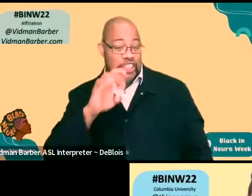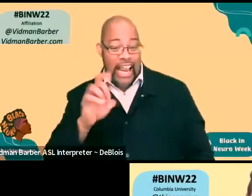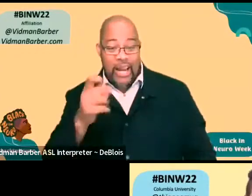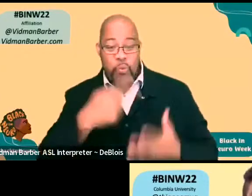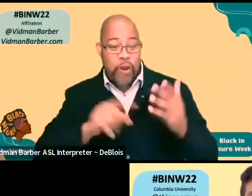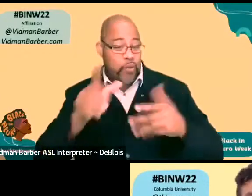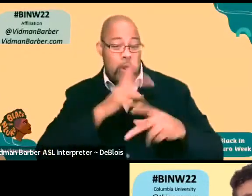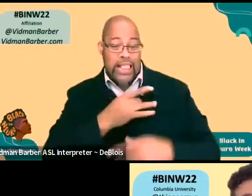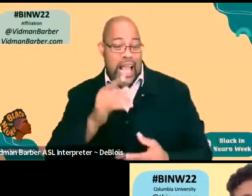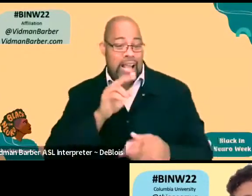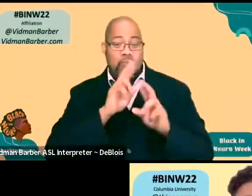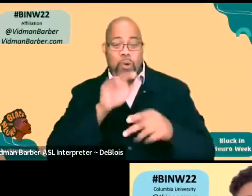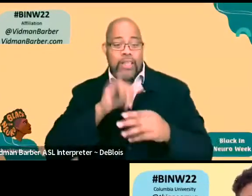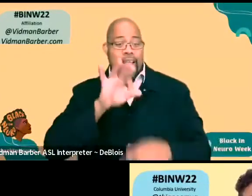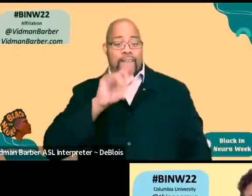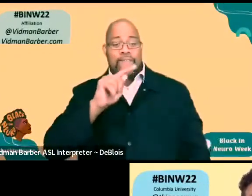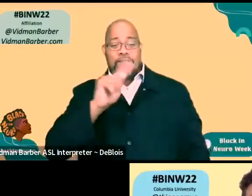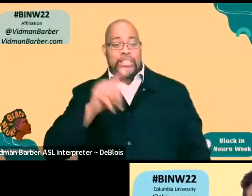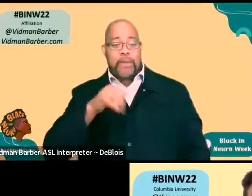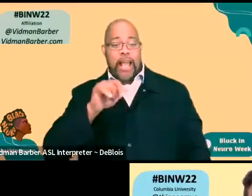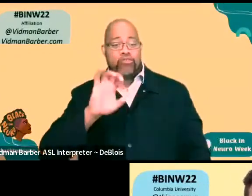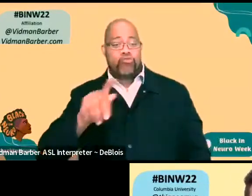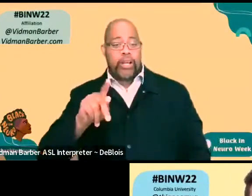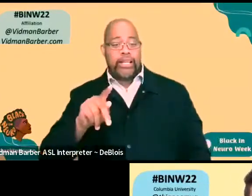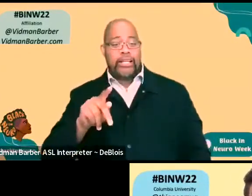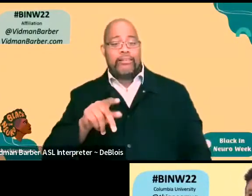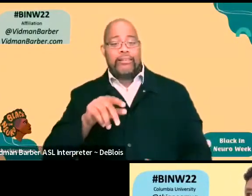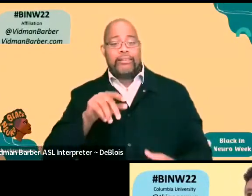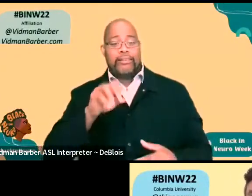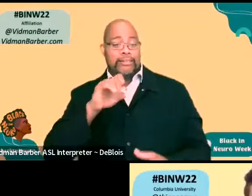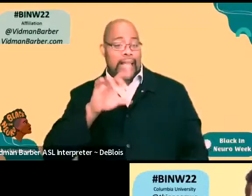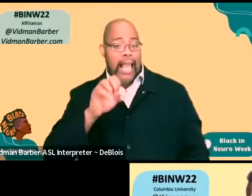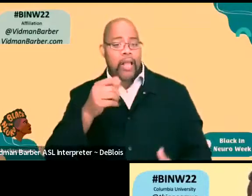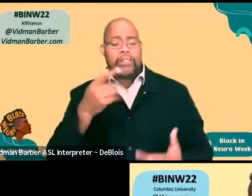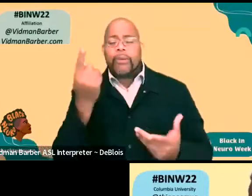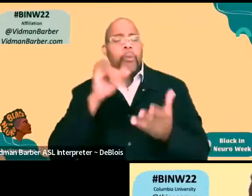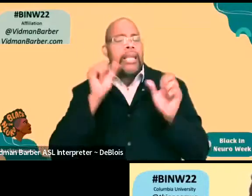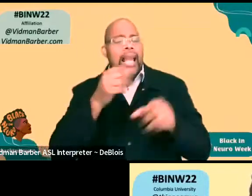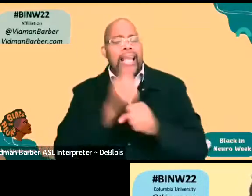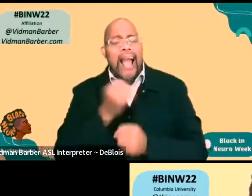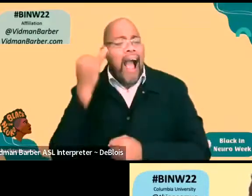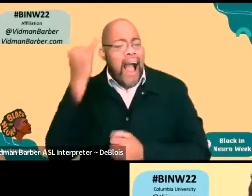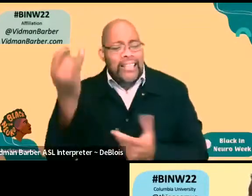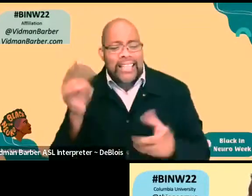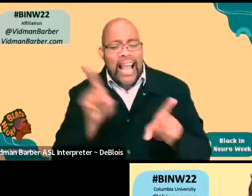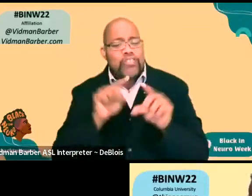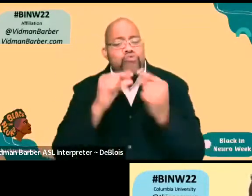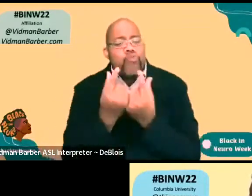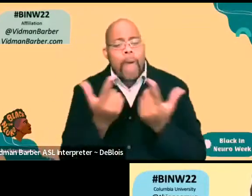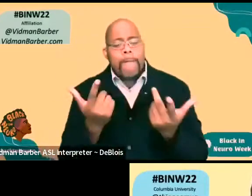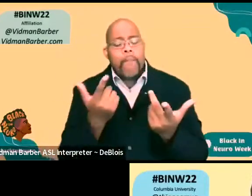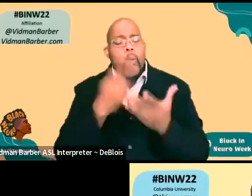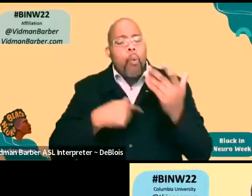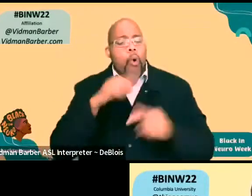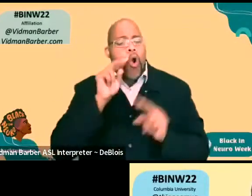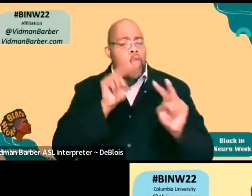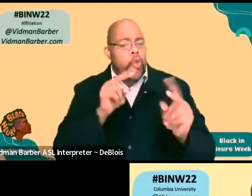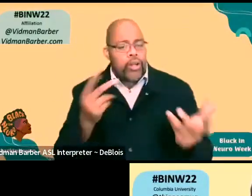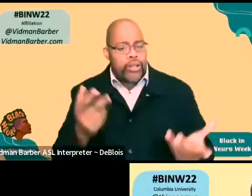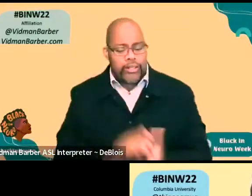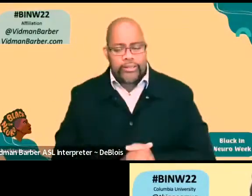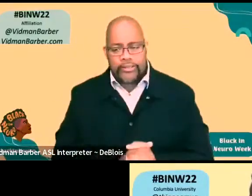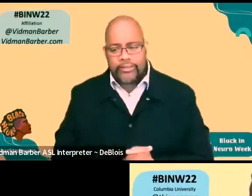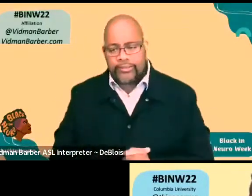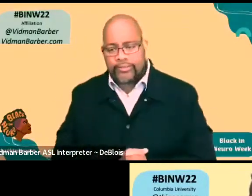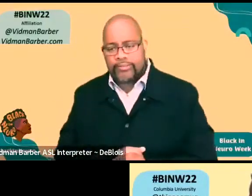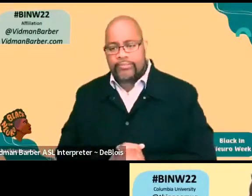you'd like, report your Fitzpatrick scale, just something so that we can get an idea as a group on what we're looking at.